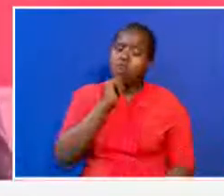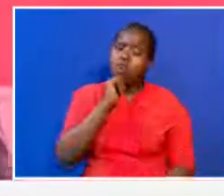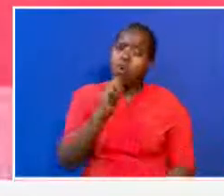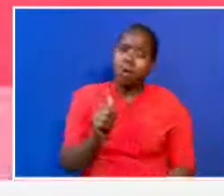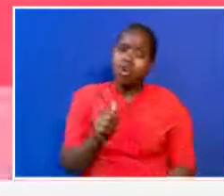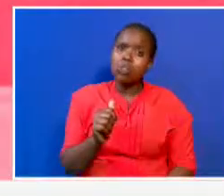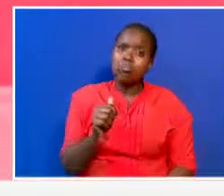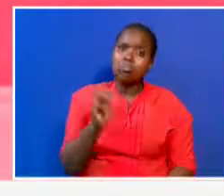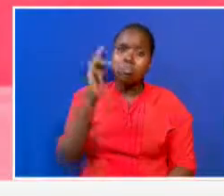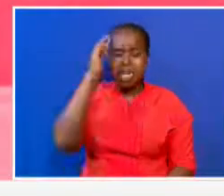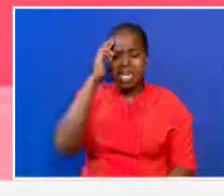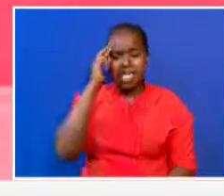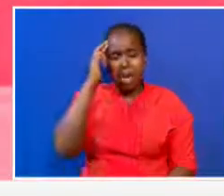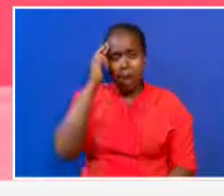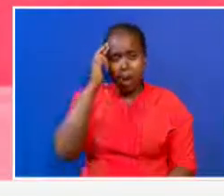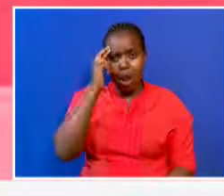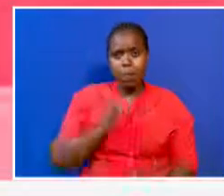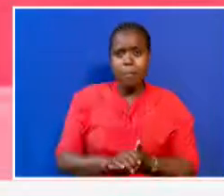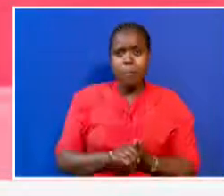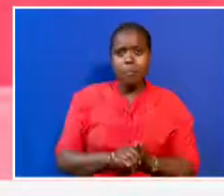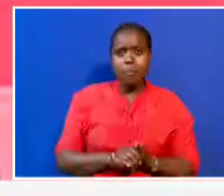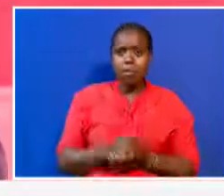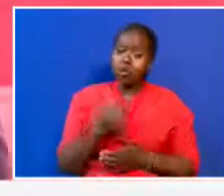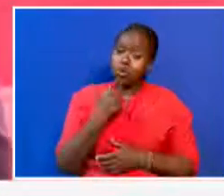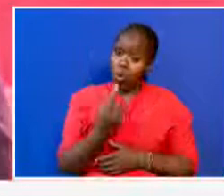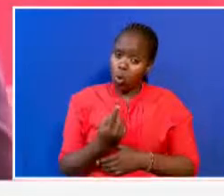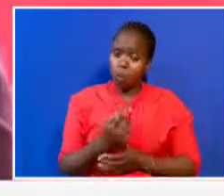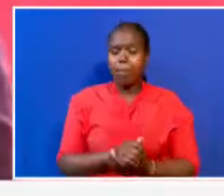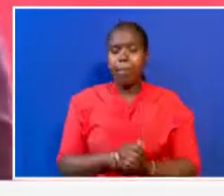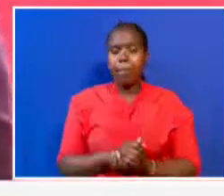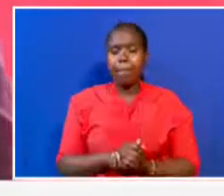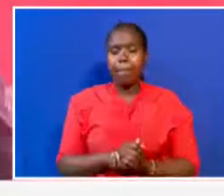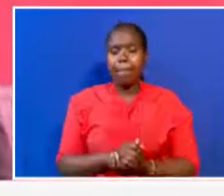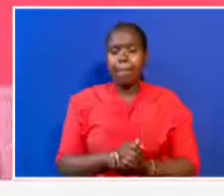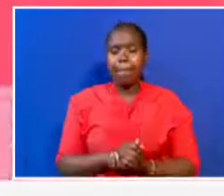be reasonable. And therefore,